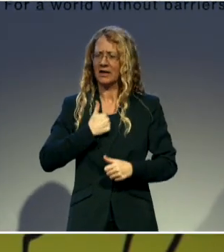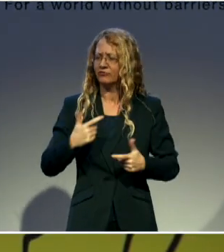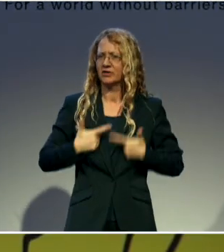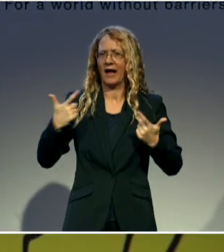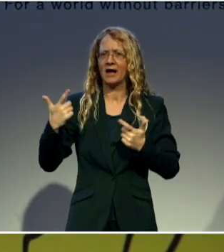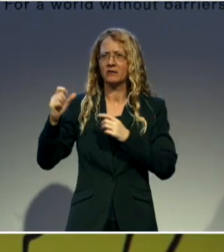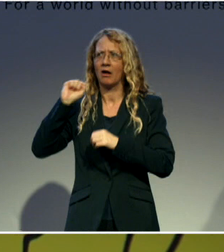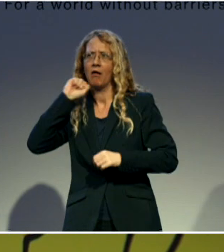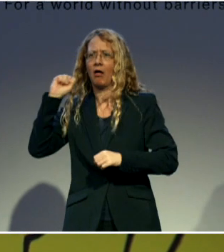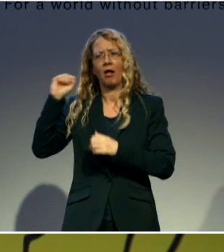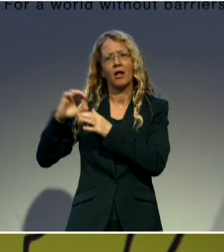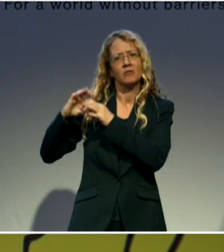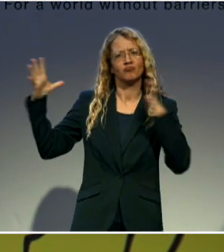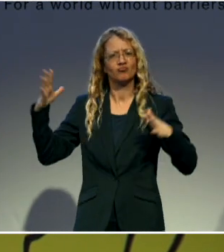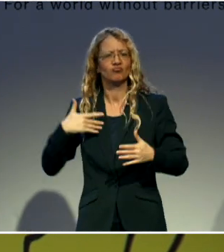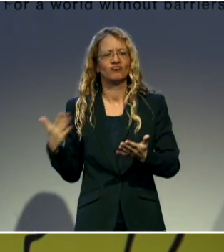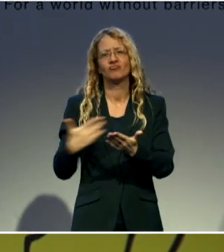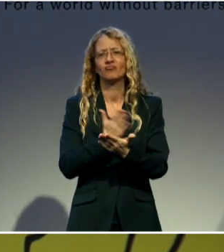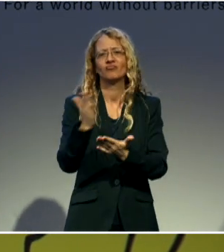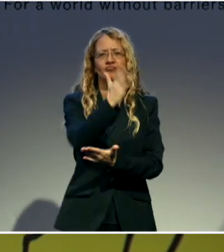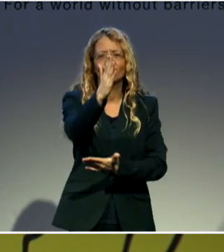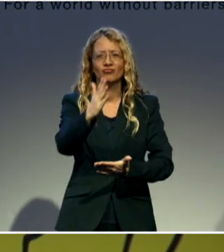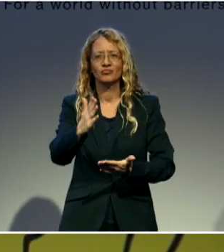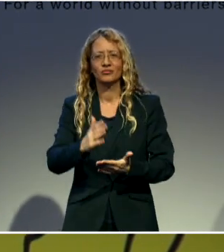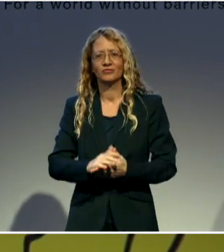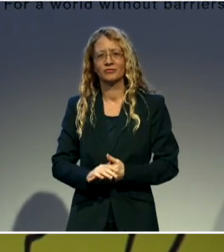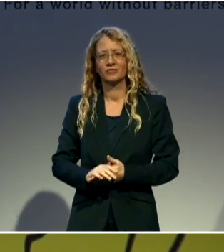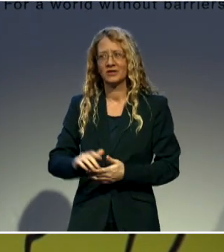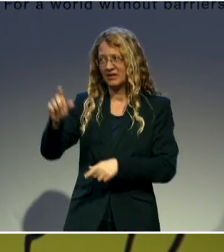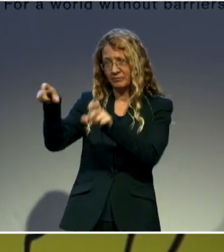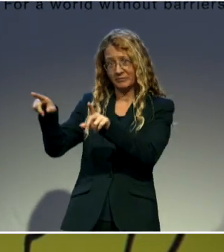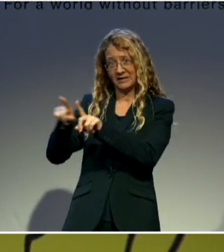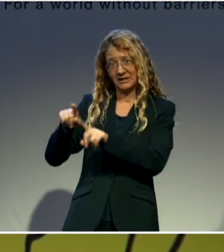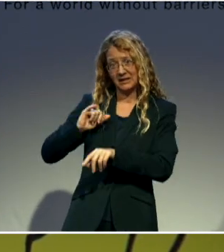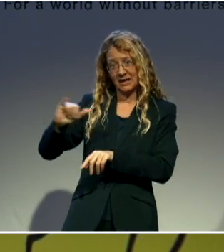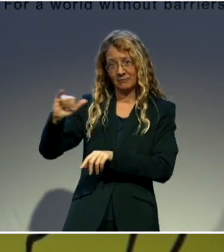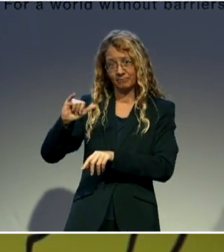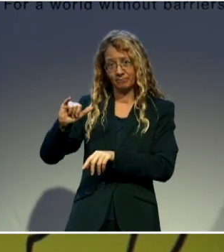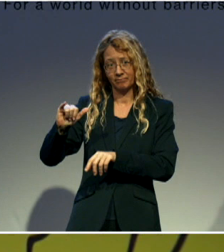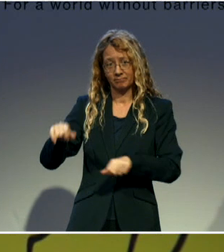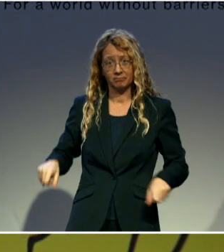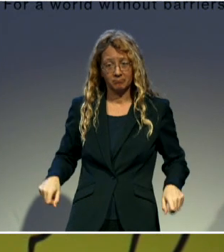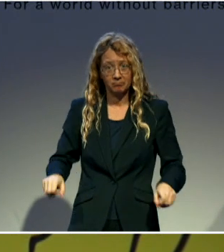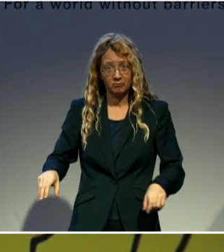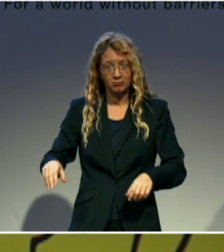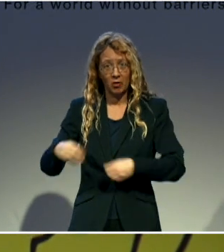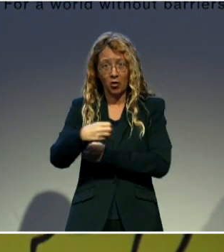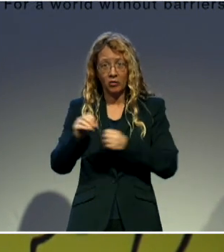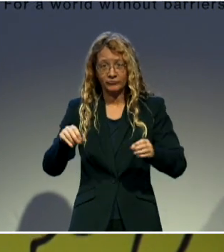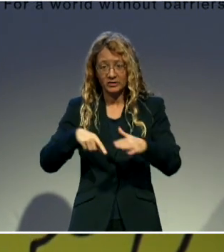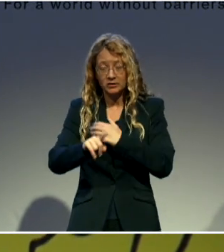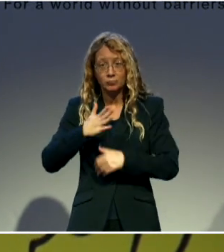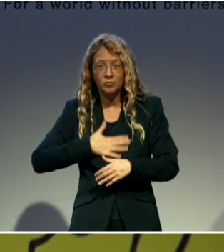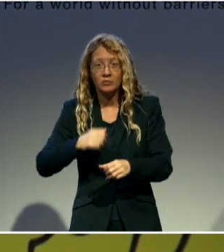an office trying to get a job, I think people see that I have the qualifications on paper,